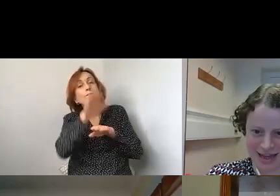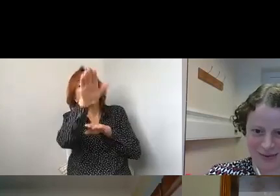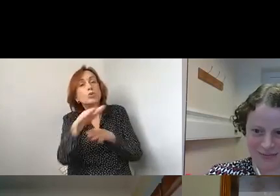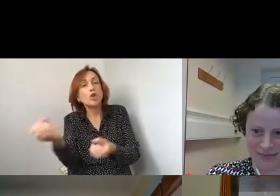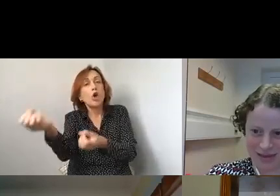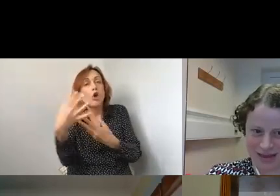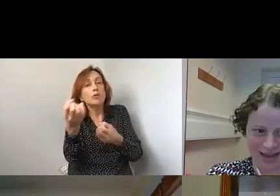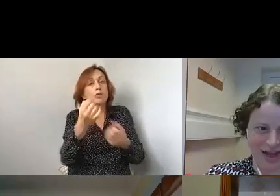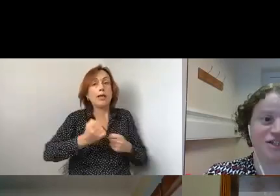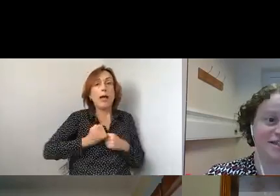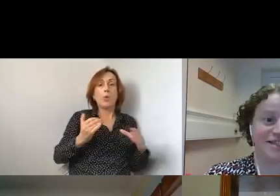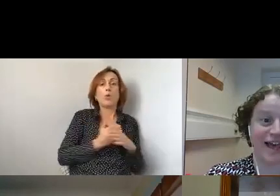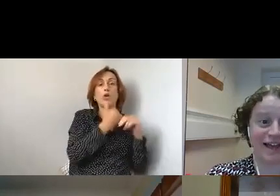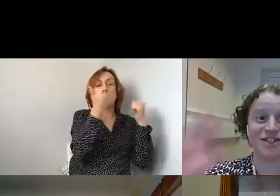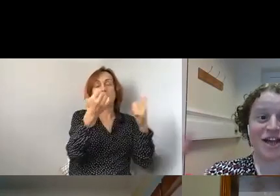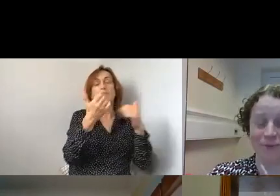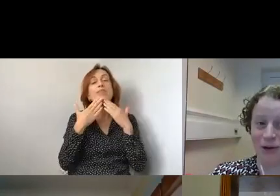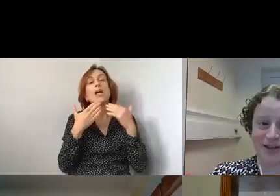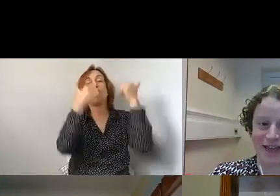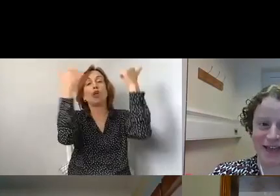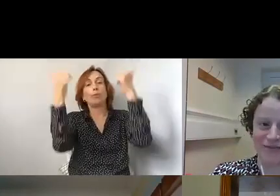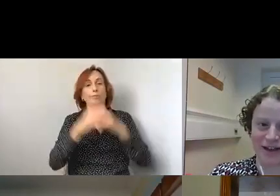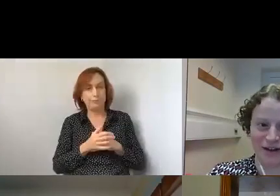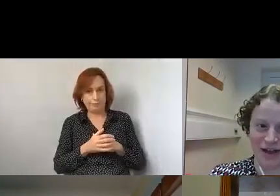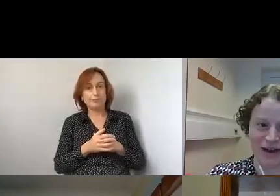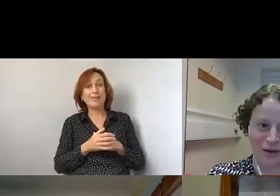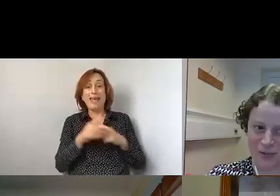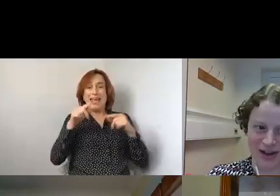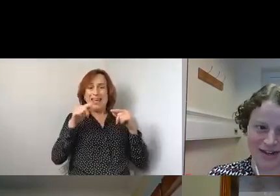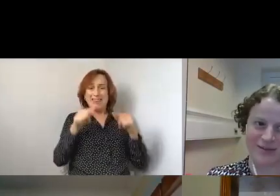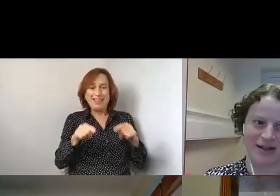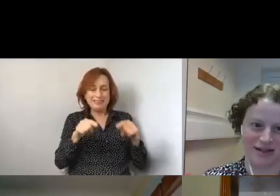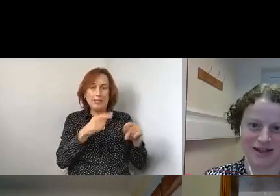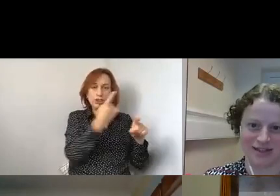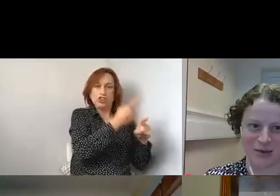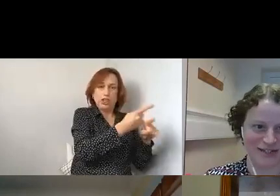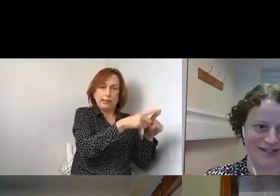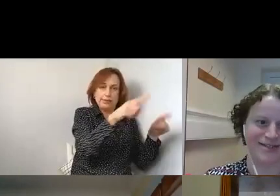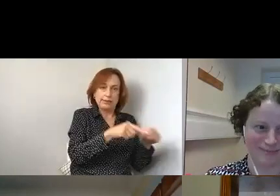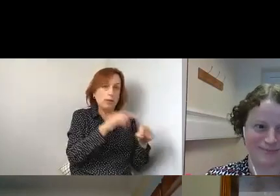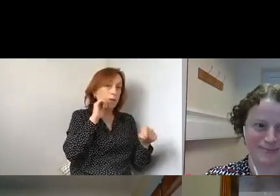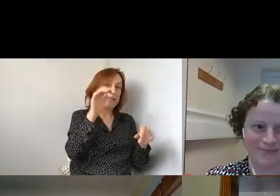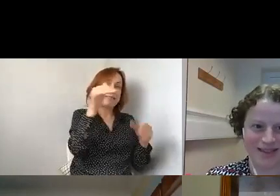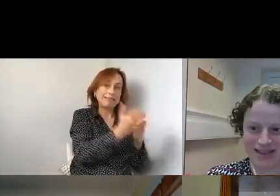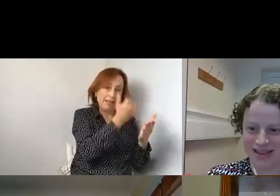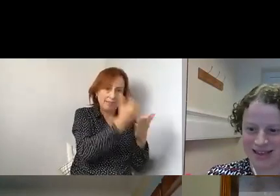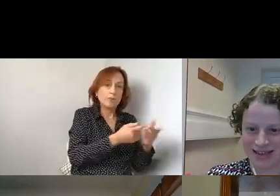Thank you. And just to say, the chat will all be saved and incorporated as well as the questions.